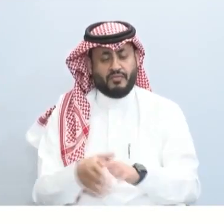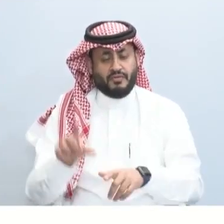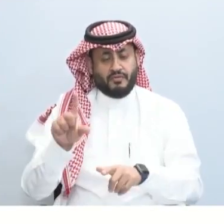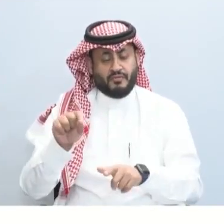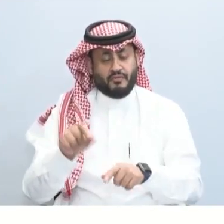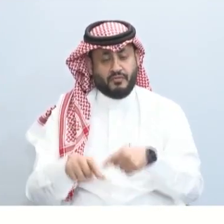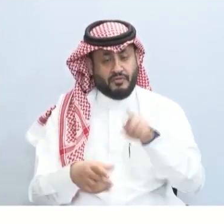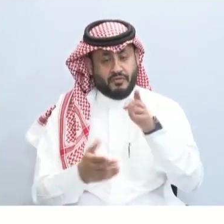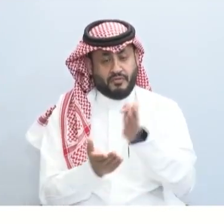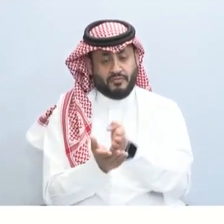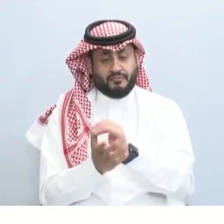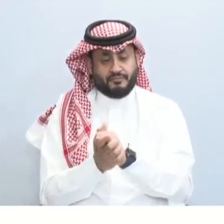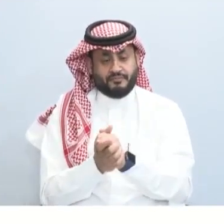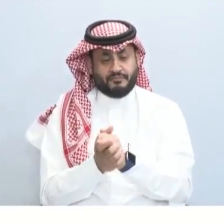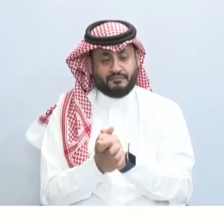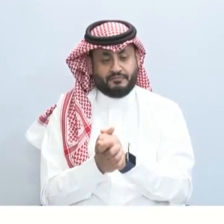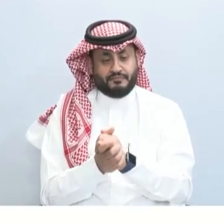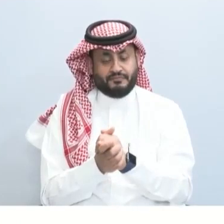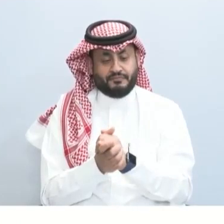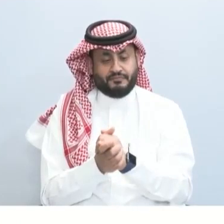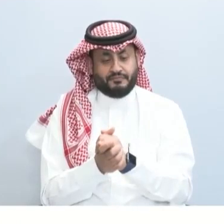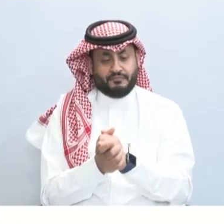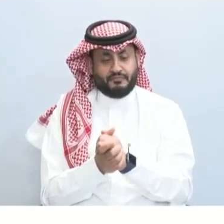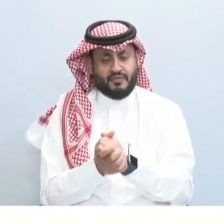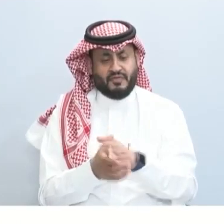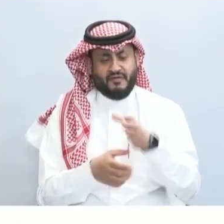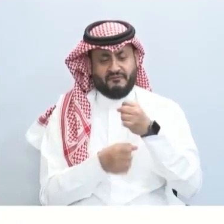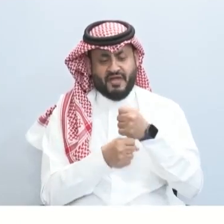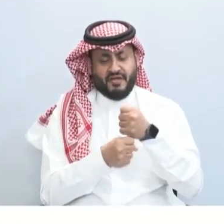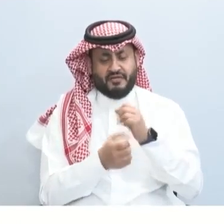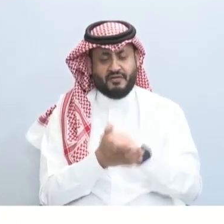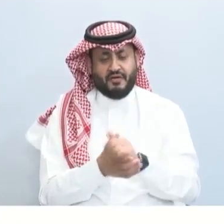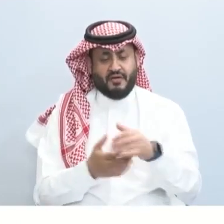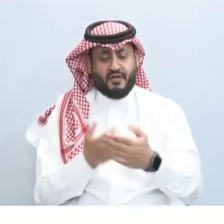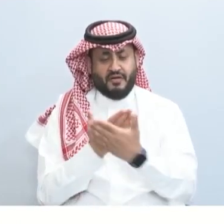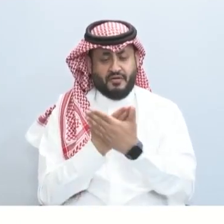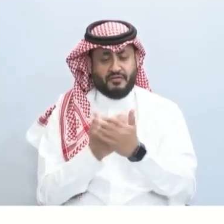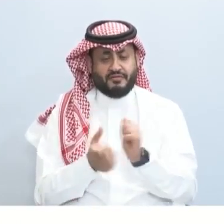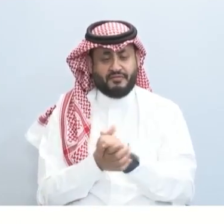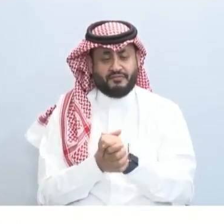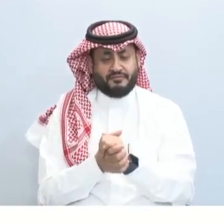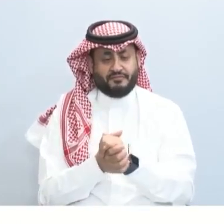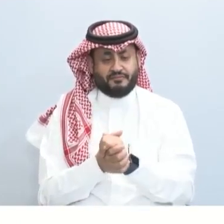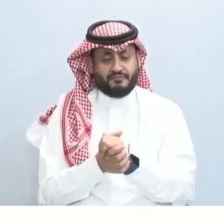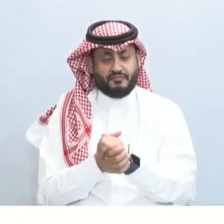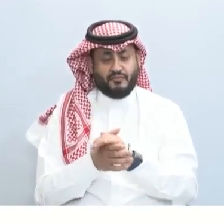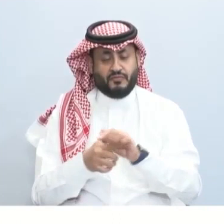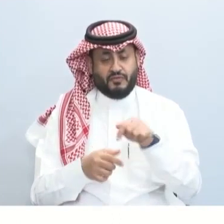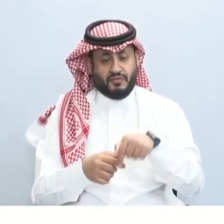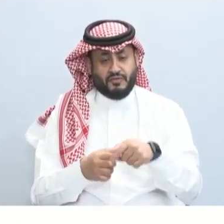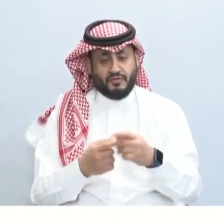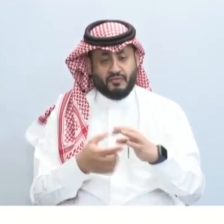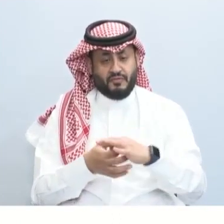be good and right. With the faith of the nation,